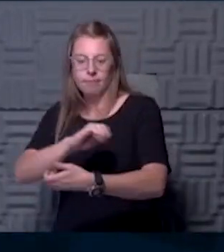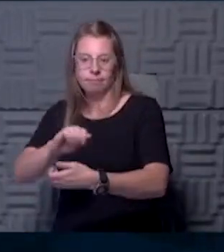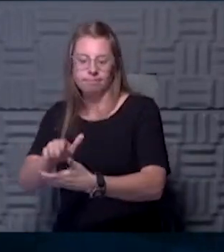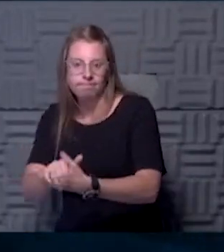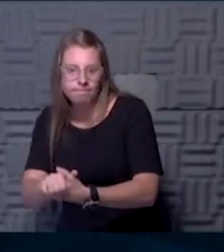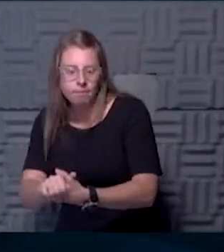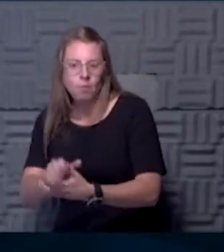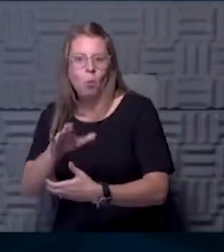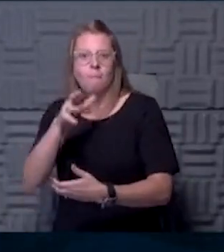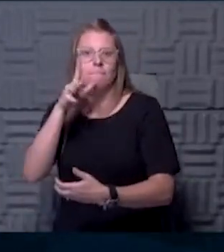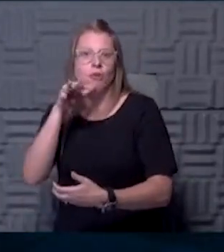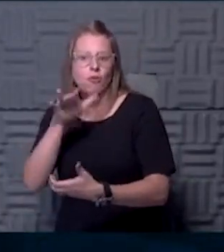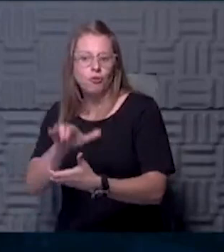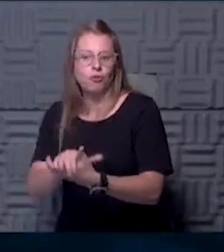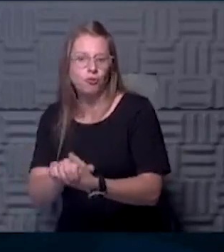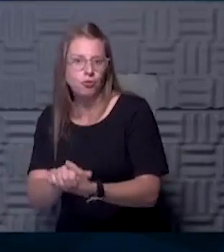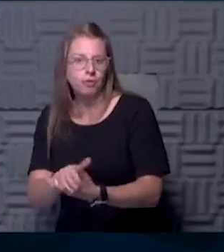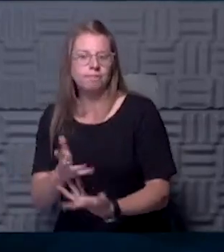mother.